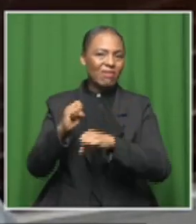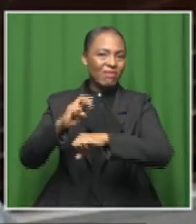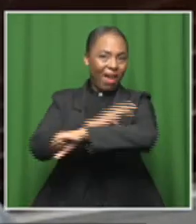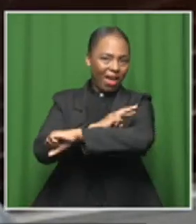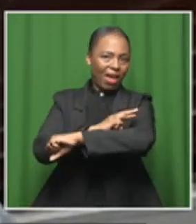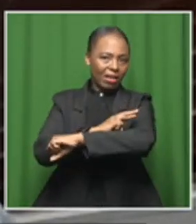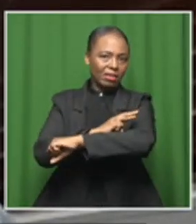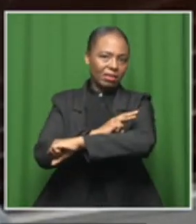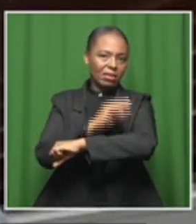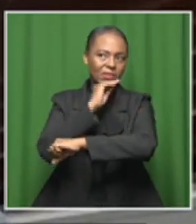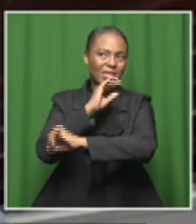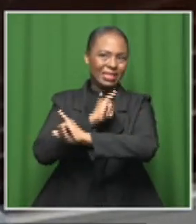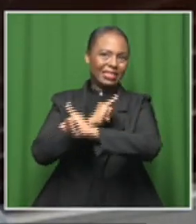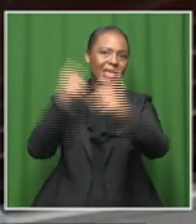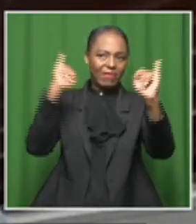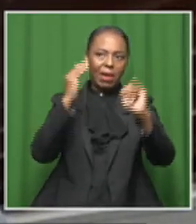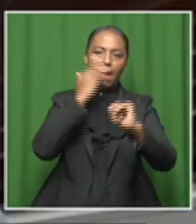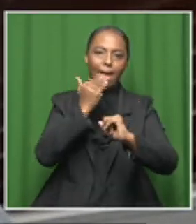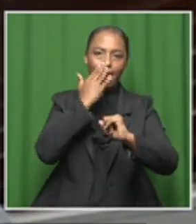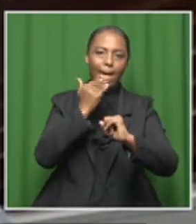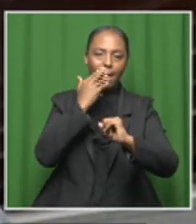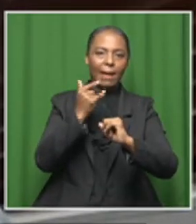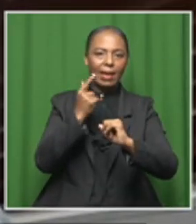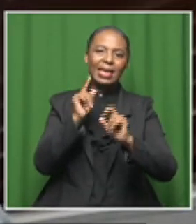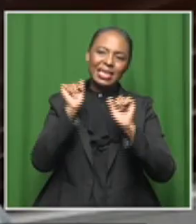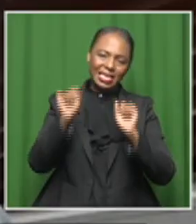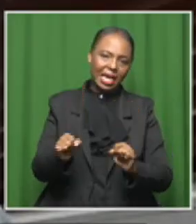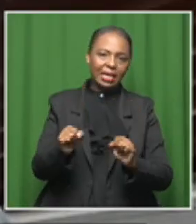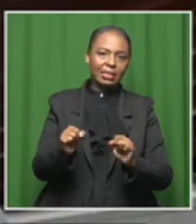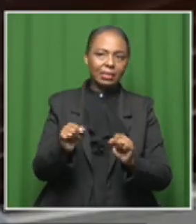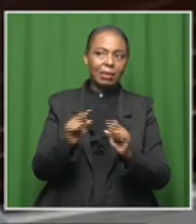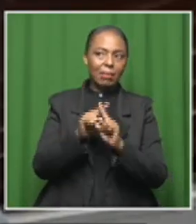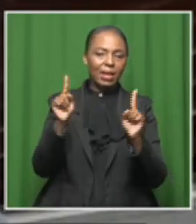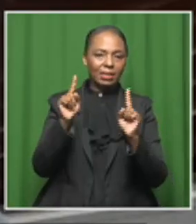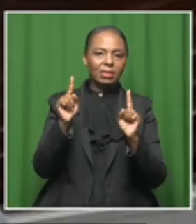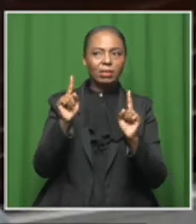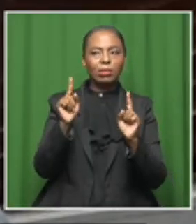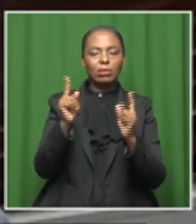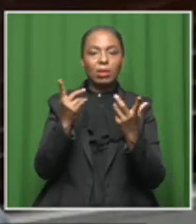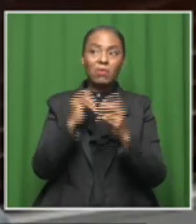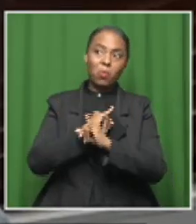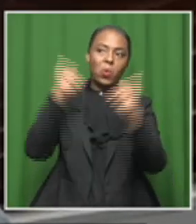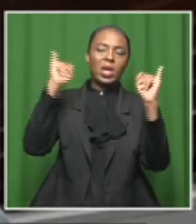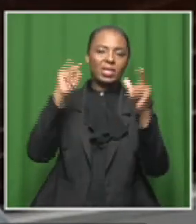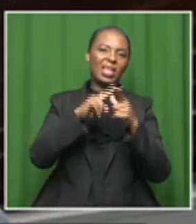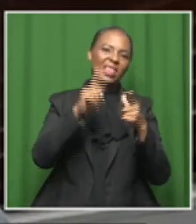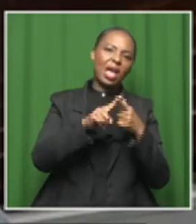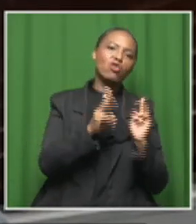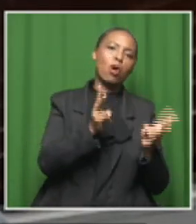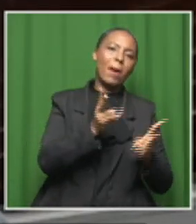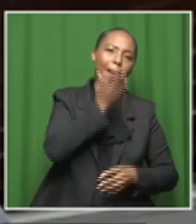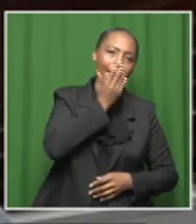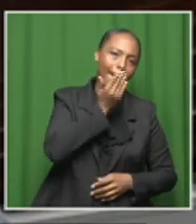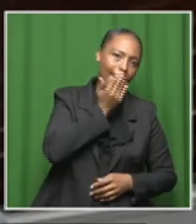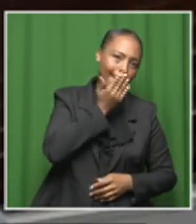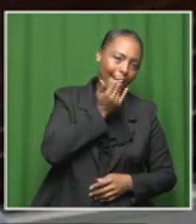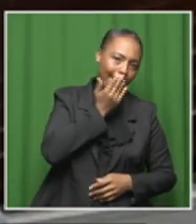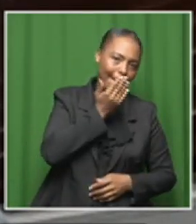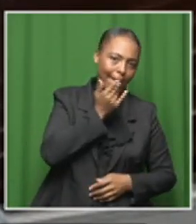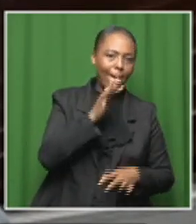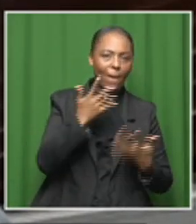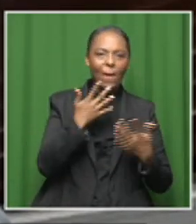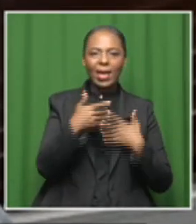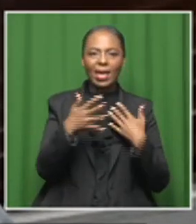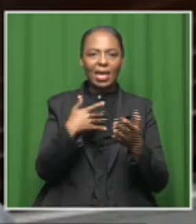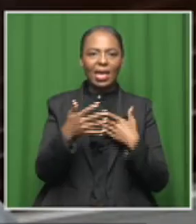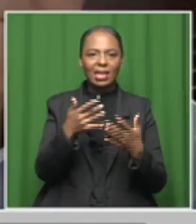severer illness. Even if it's short-lived, it's more severe than the common cold or some of the other respiratory viruses that we